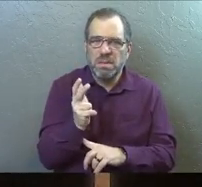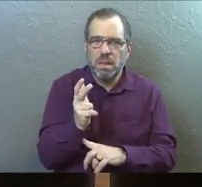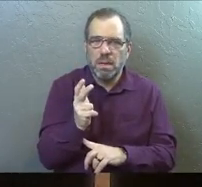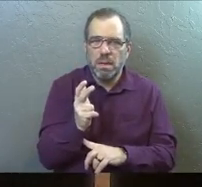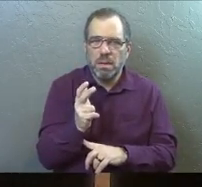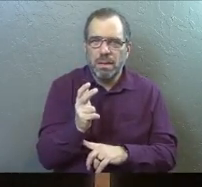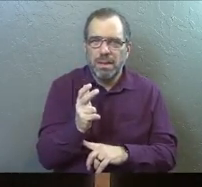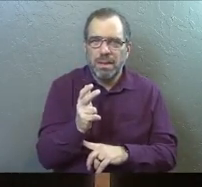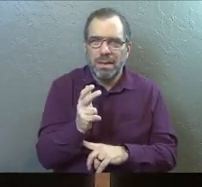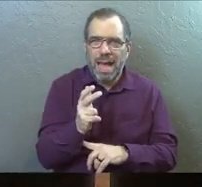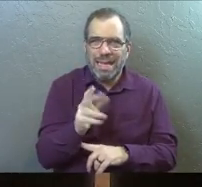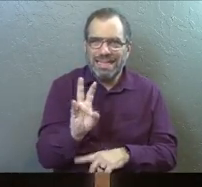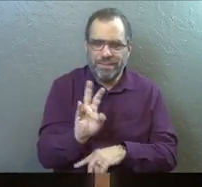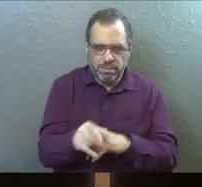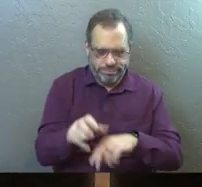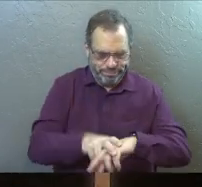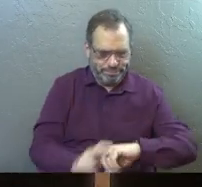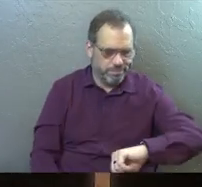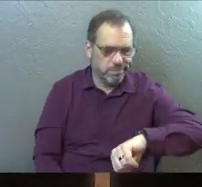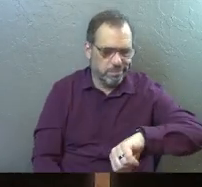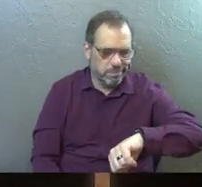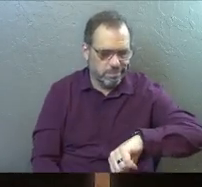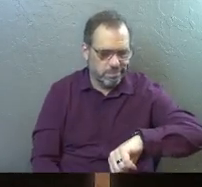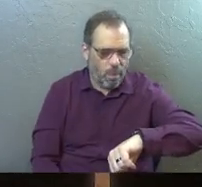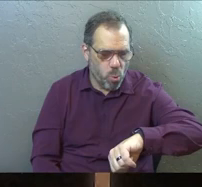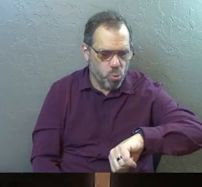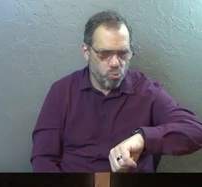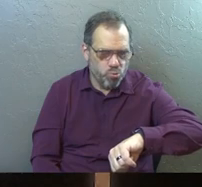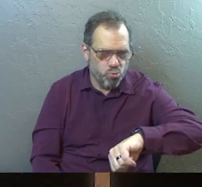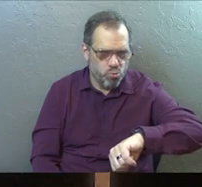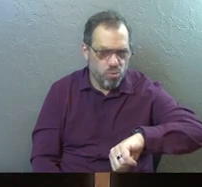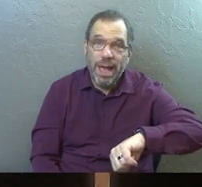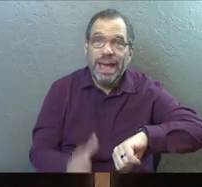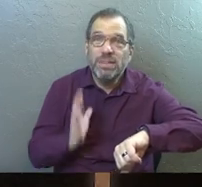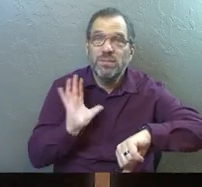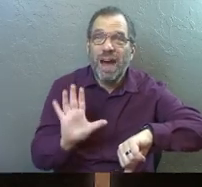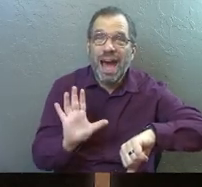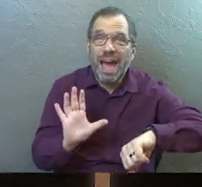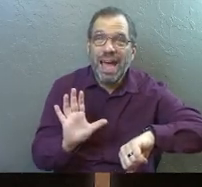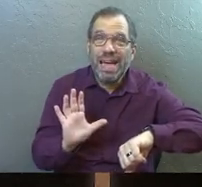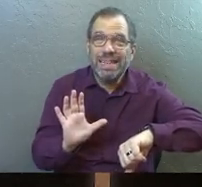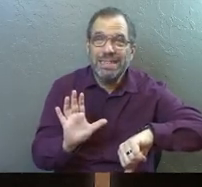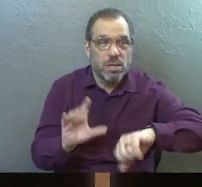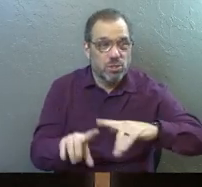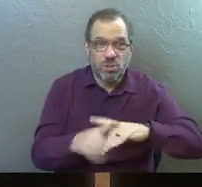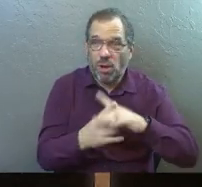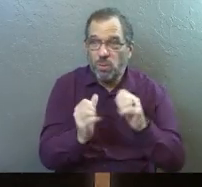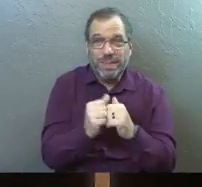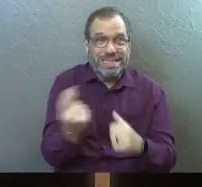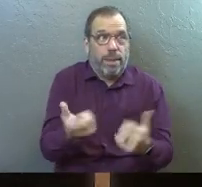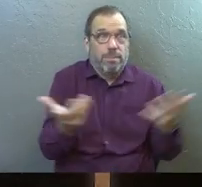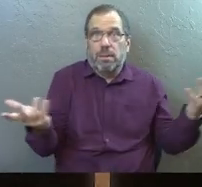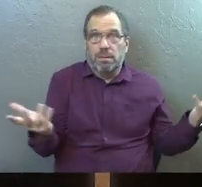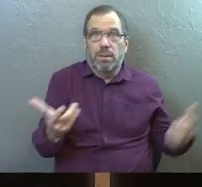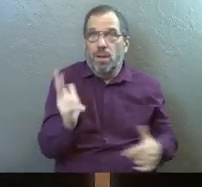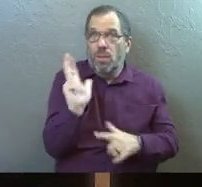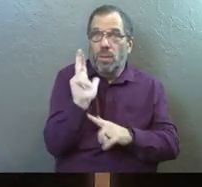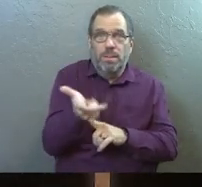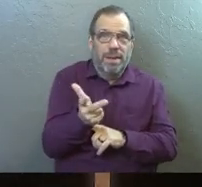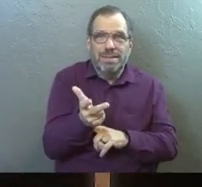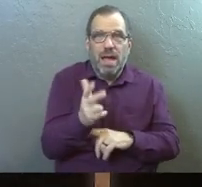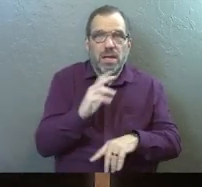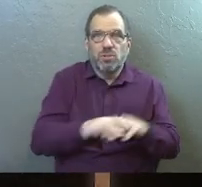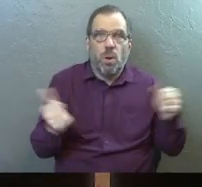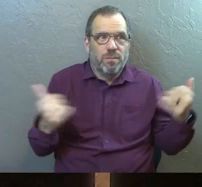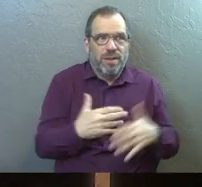then I watched the clock for the remaining 7. It's okay. You have to start somewhere. All right? Don't